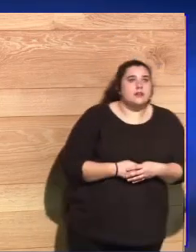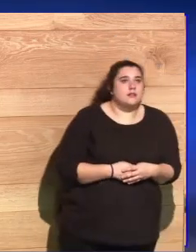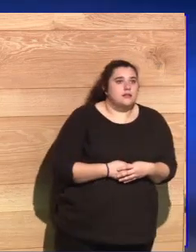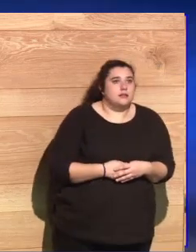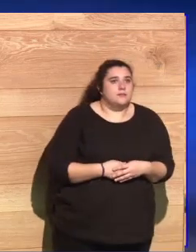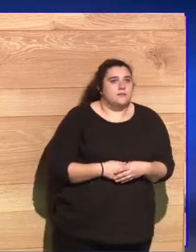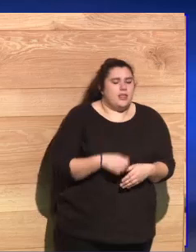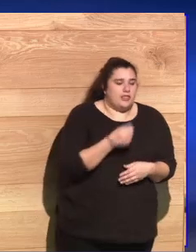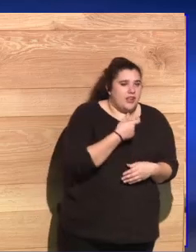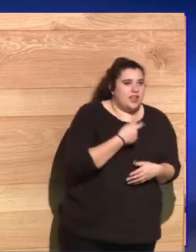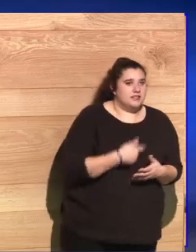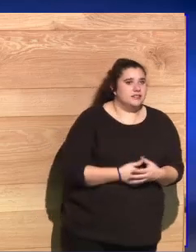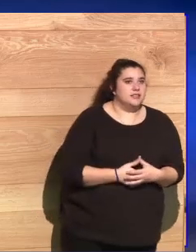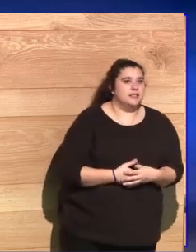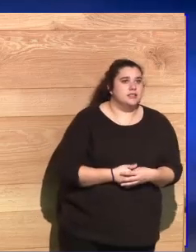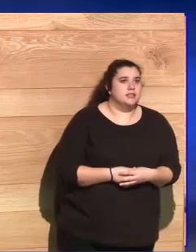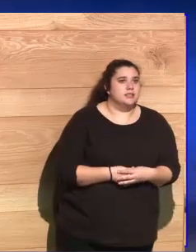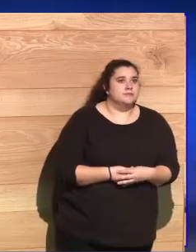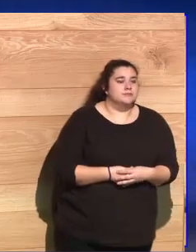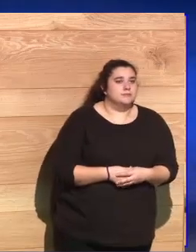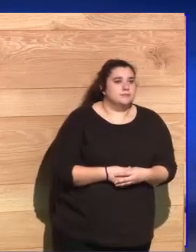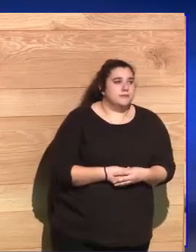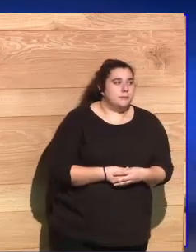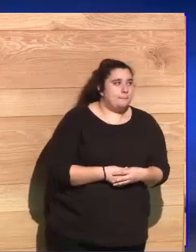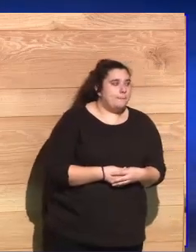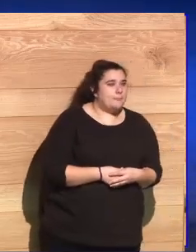there's always something sexy about?